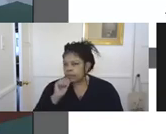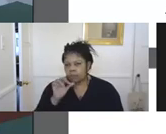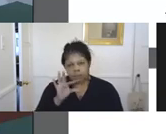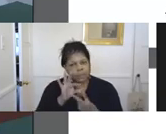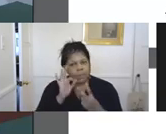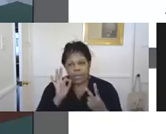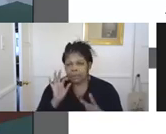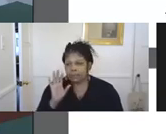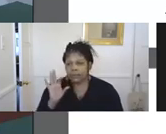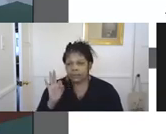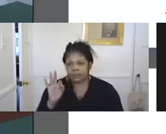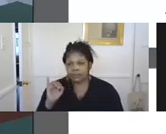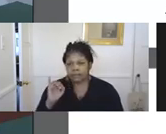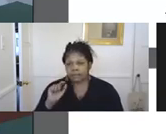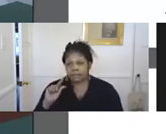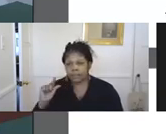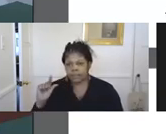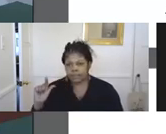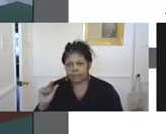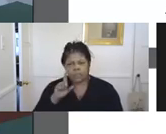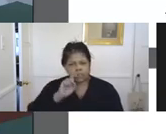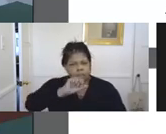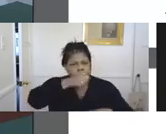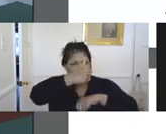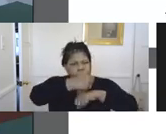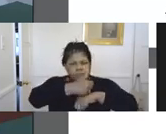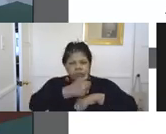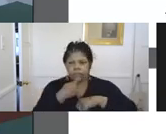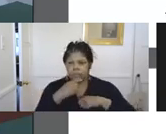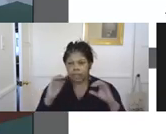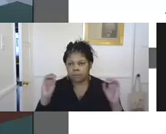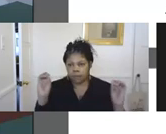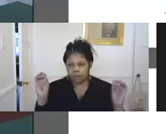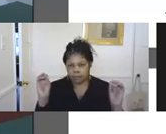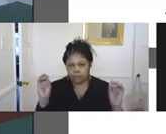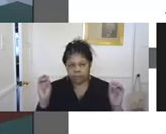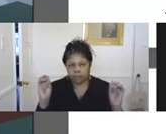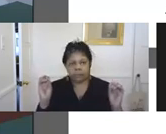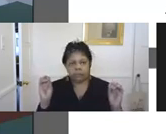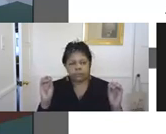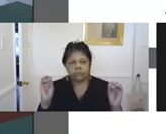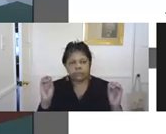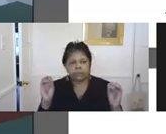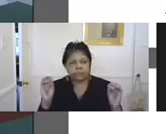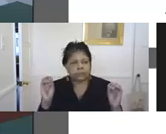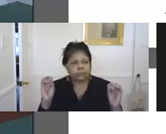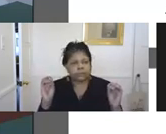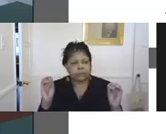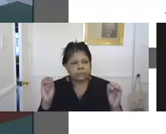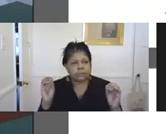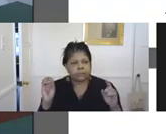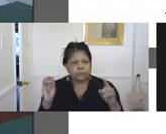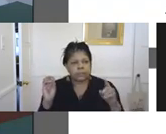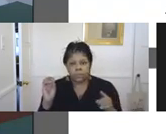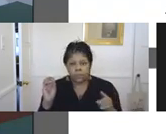fill. It should be always set to none. And then I'm going to go to this, the stroke, and I'm going to